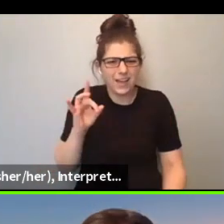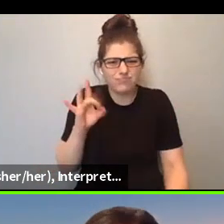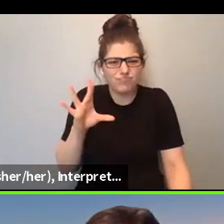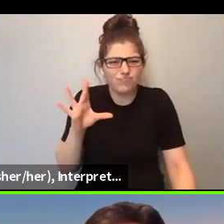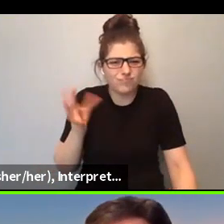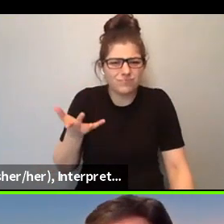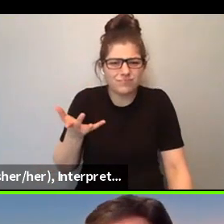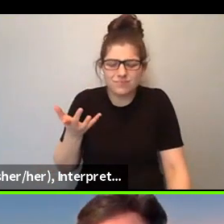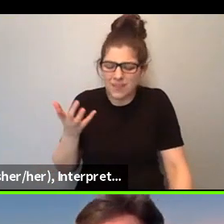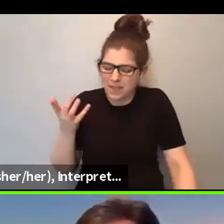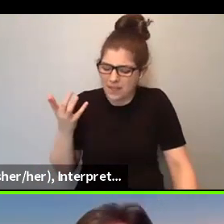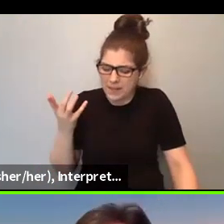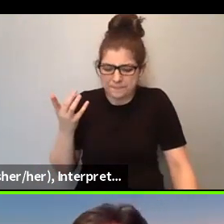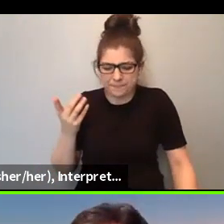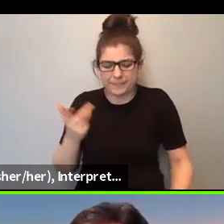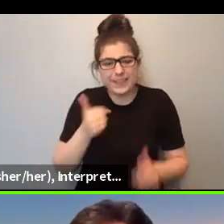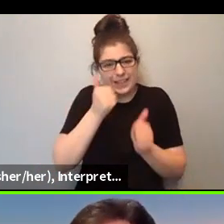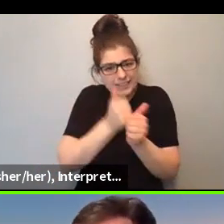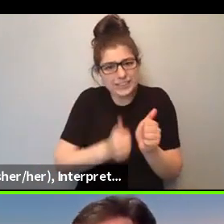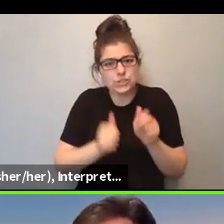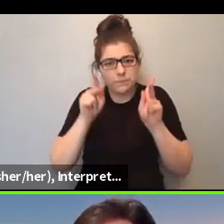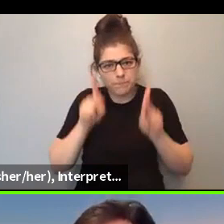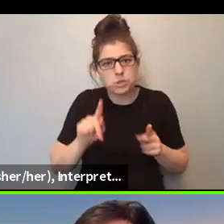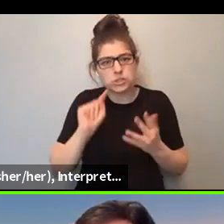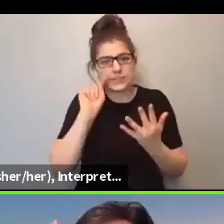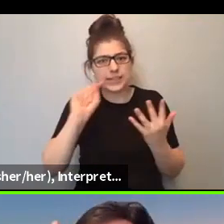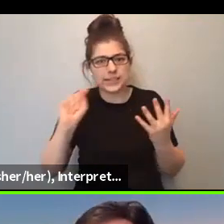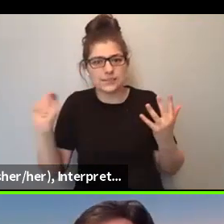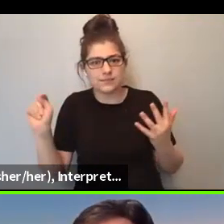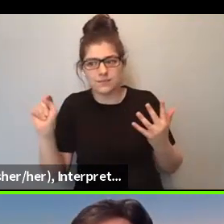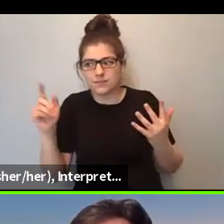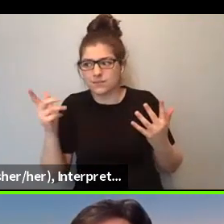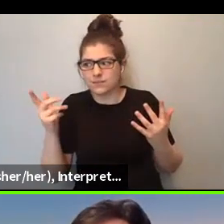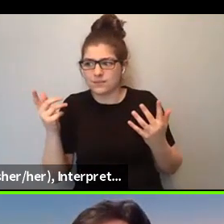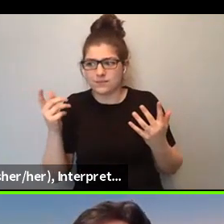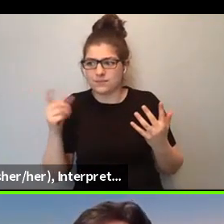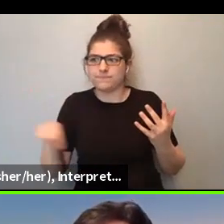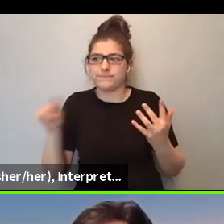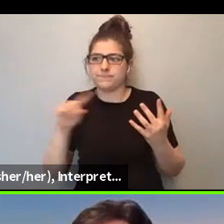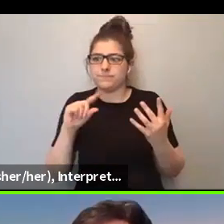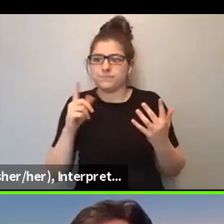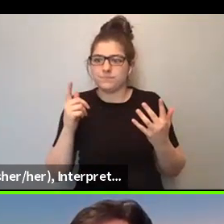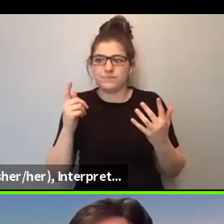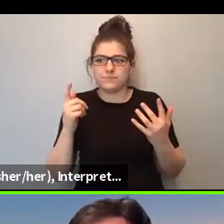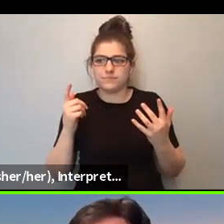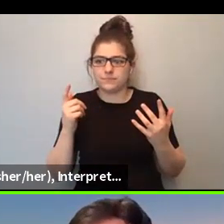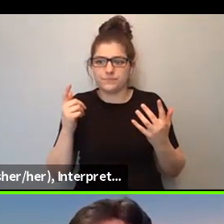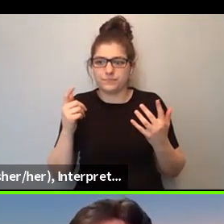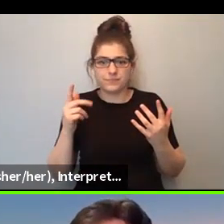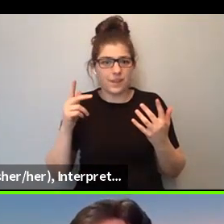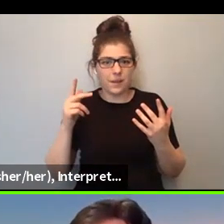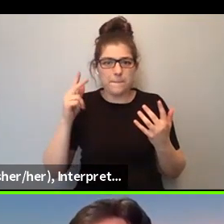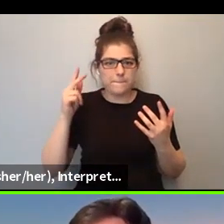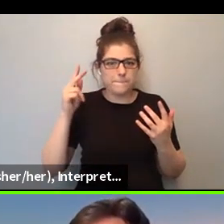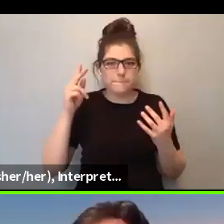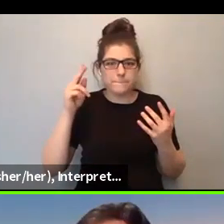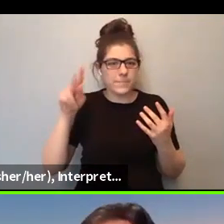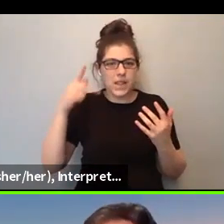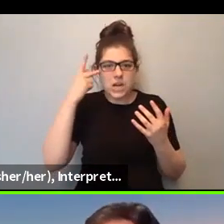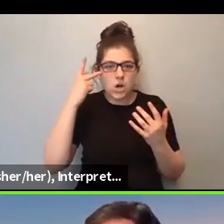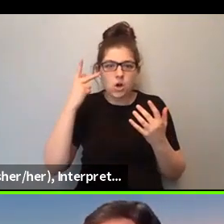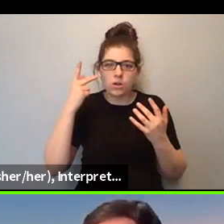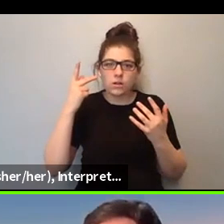the way that each person is somehow through the political ideological context of our